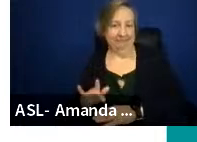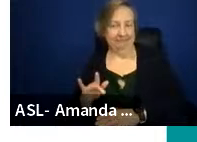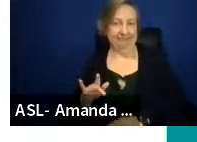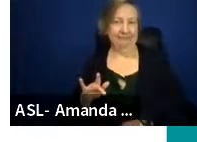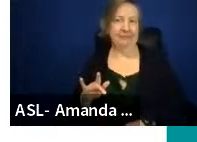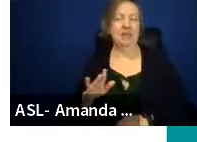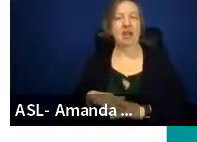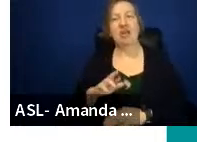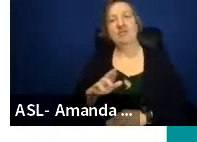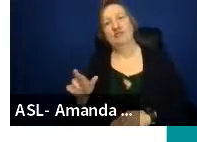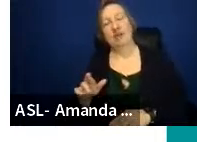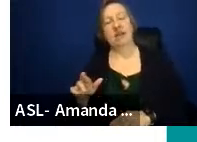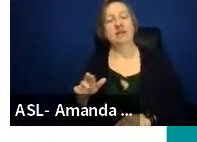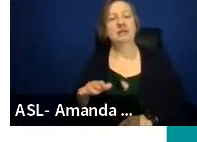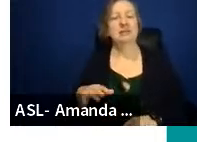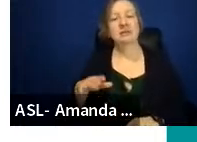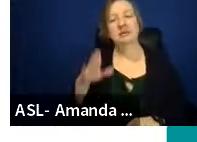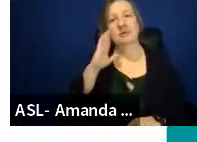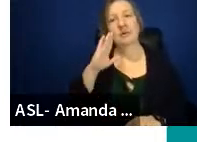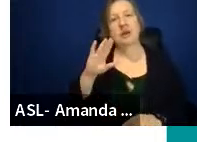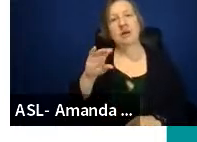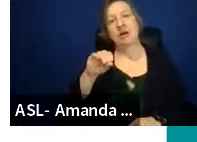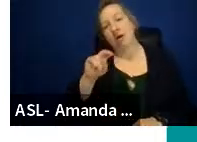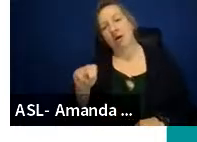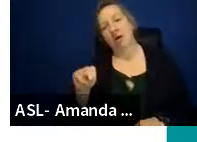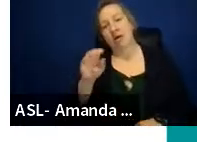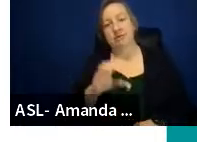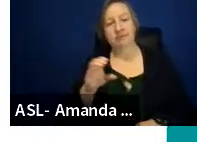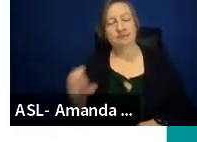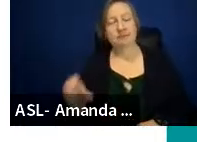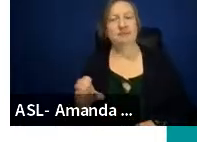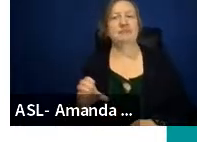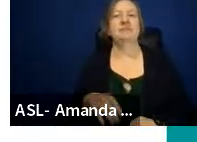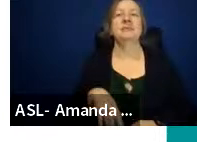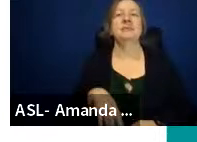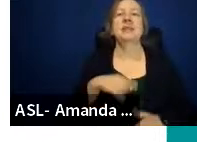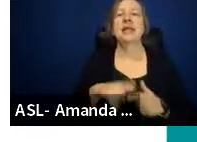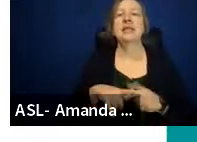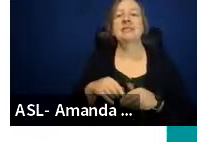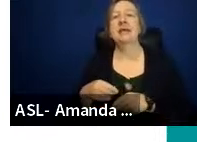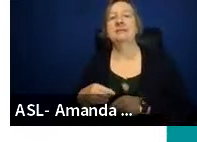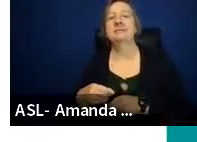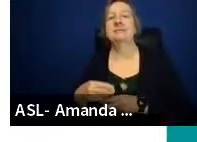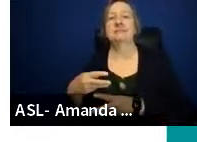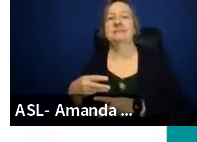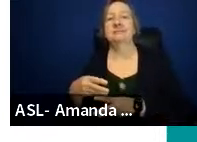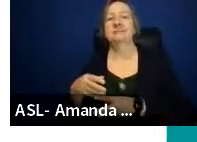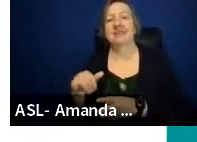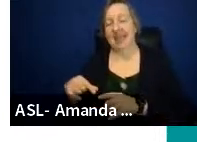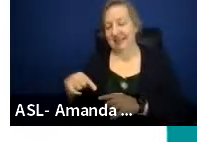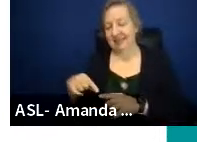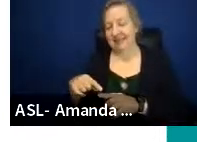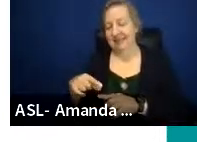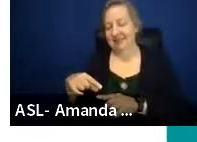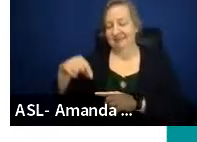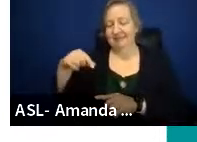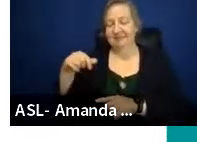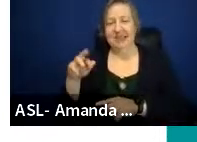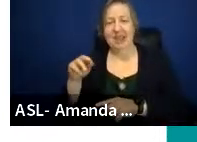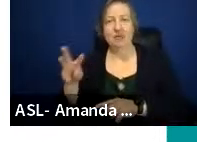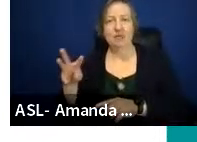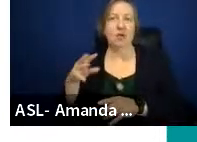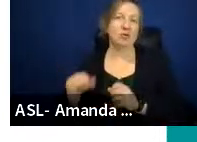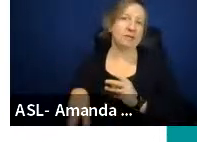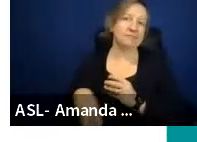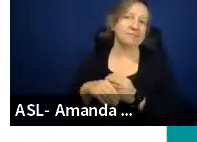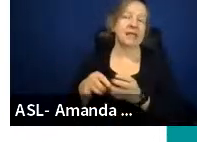right side of the menu to toggle captions on. Click the sub-menu arrow to access more settings, including